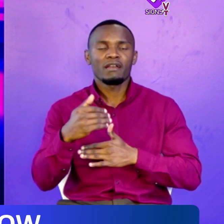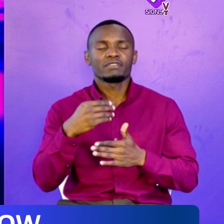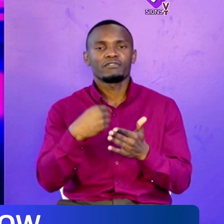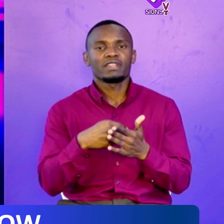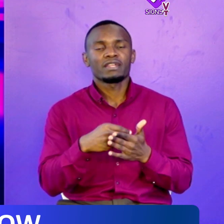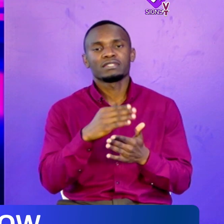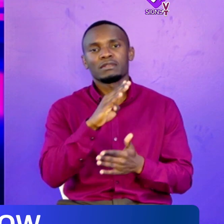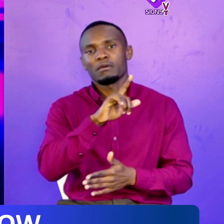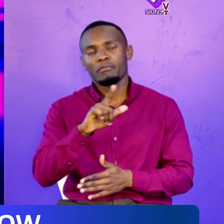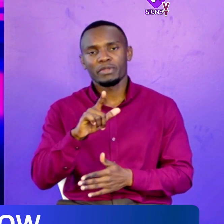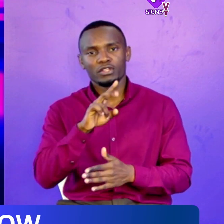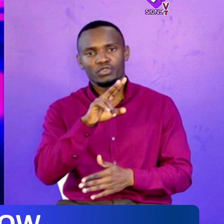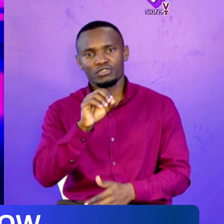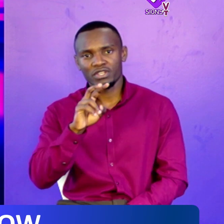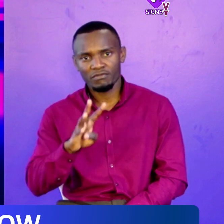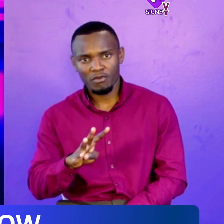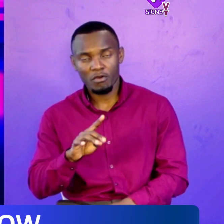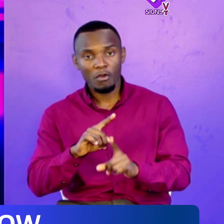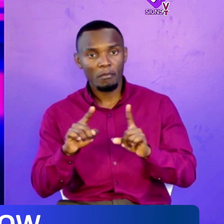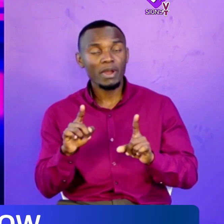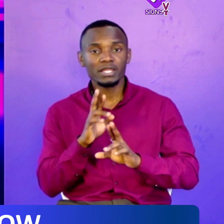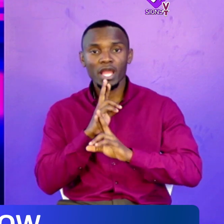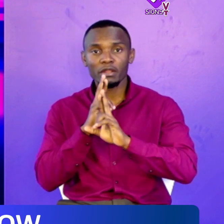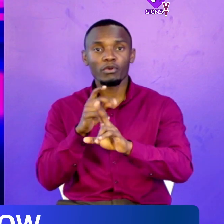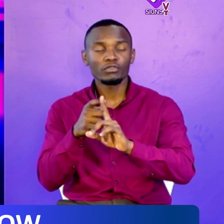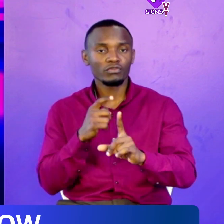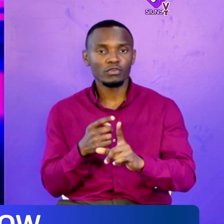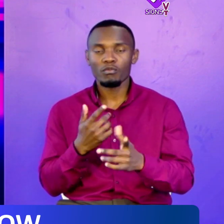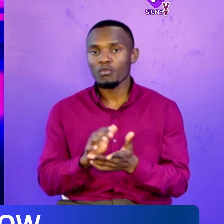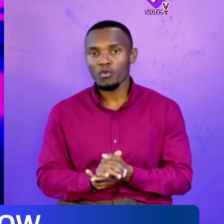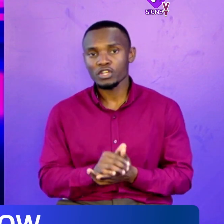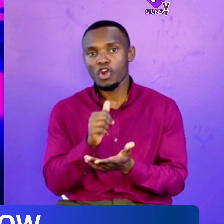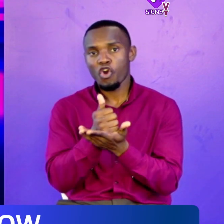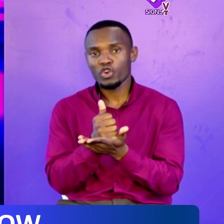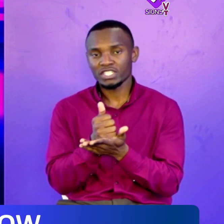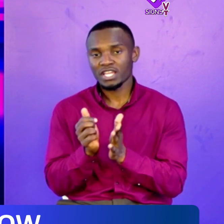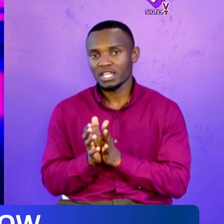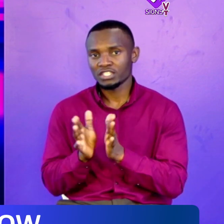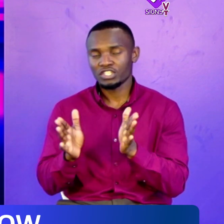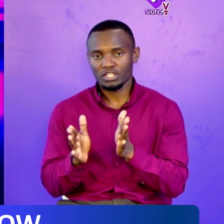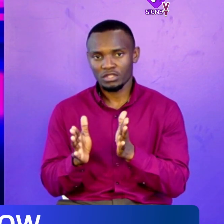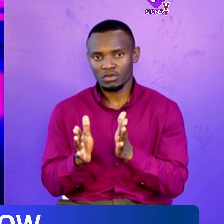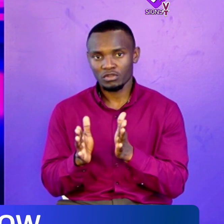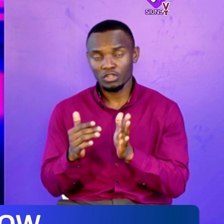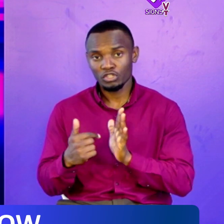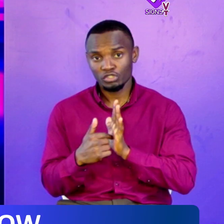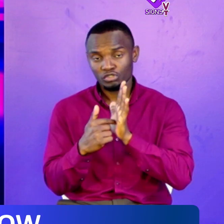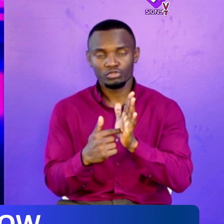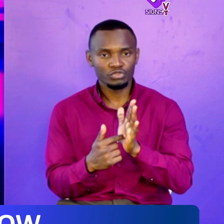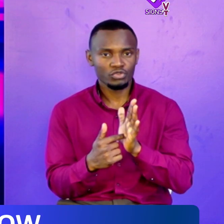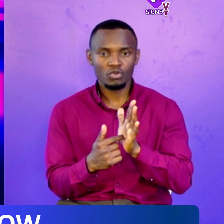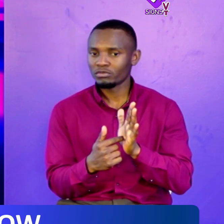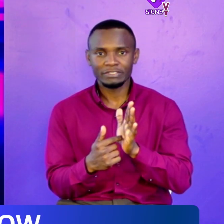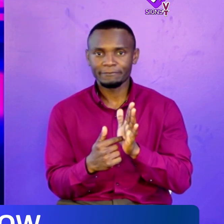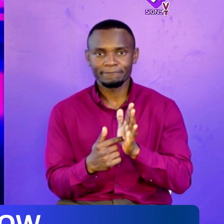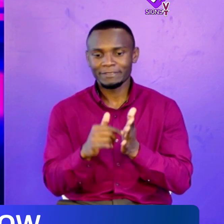shut down. However, the report by the Auditor General on the expenditure by the national government has shown little to no